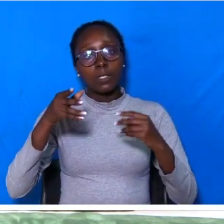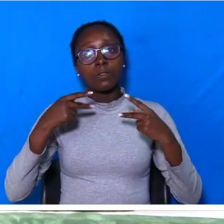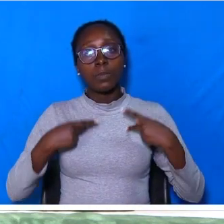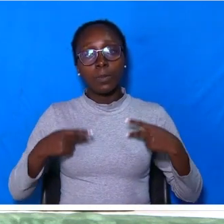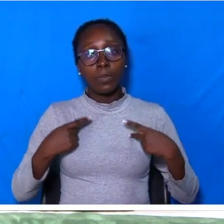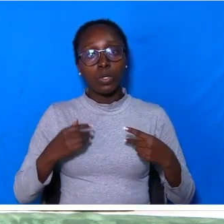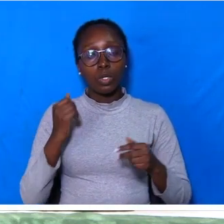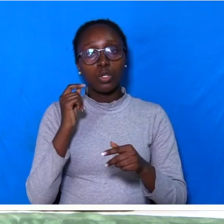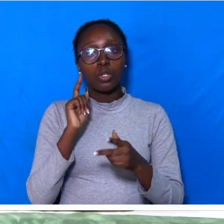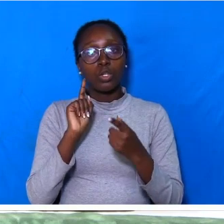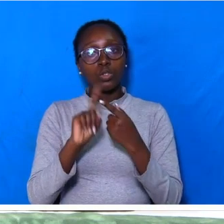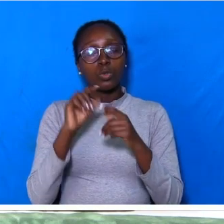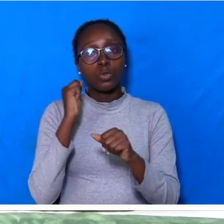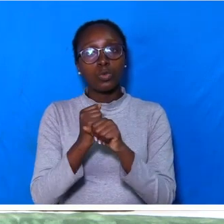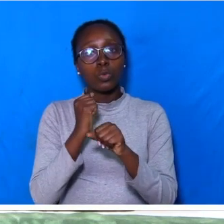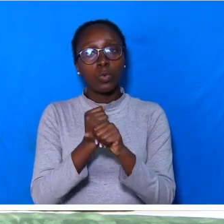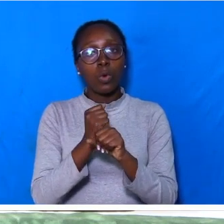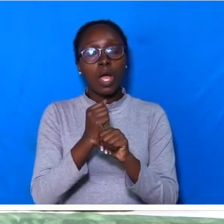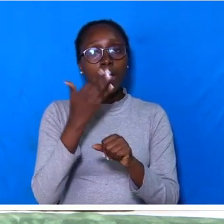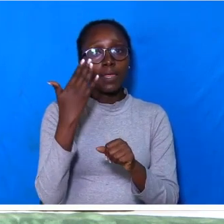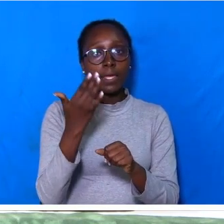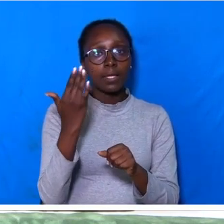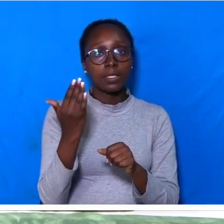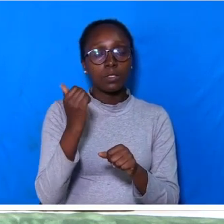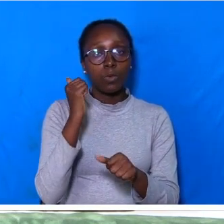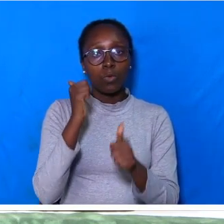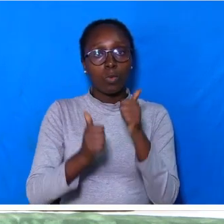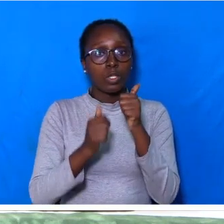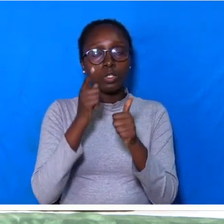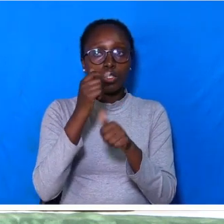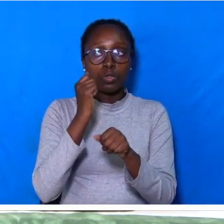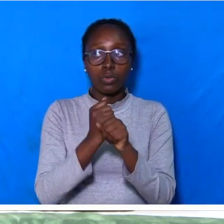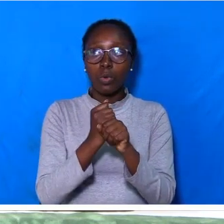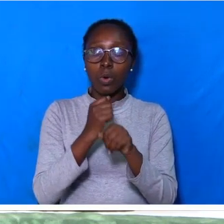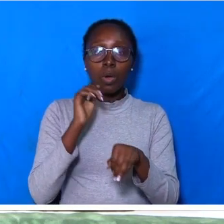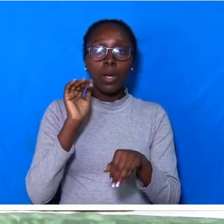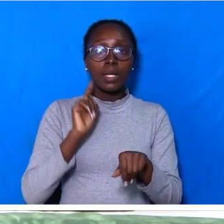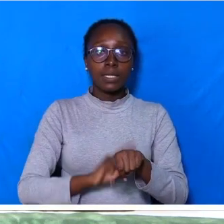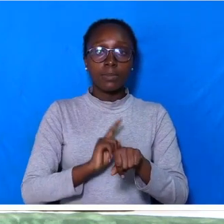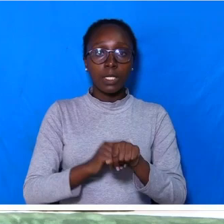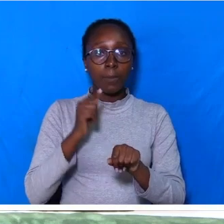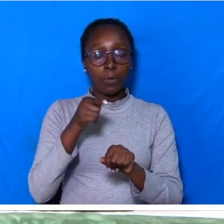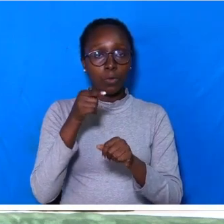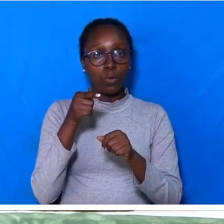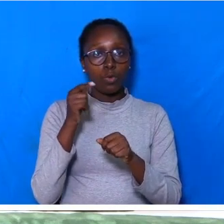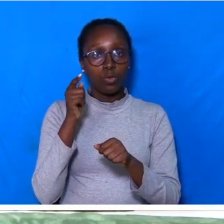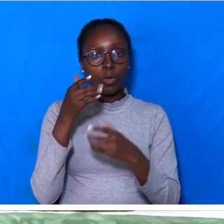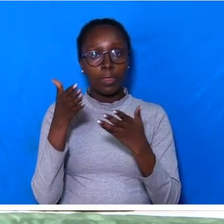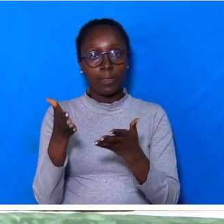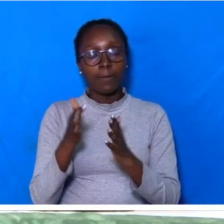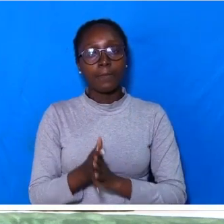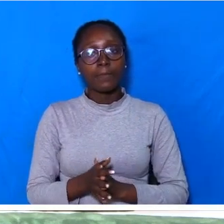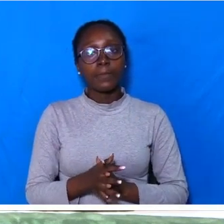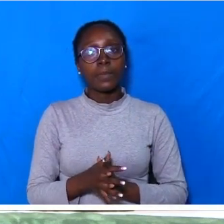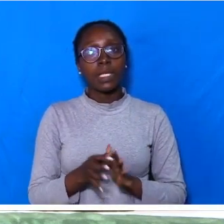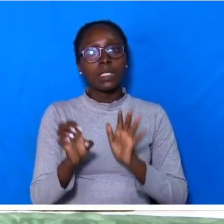in your very presence. You know, those are examples that you've stagnated, that